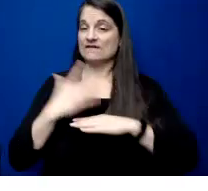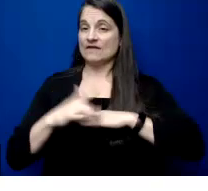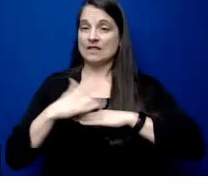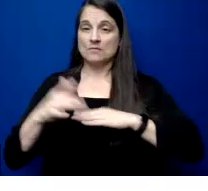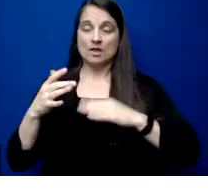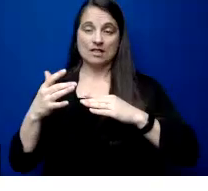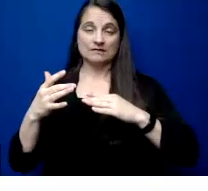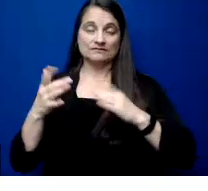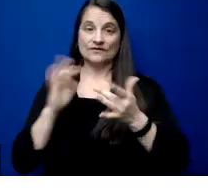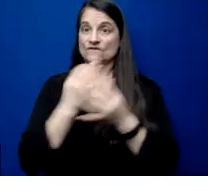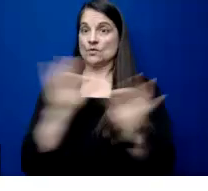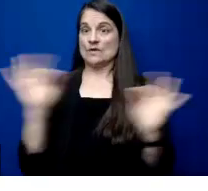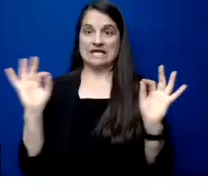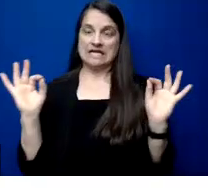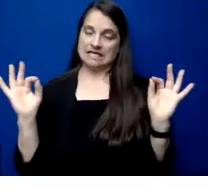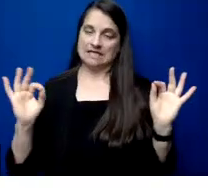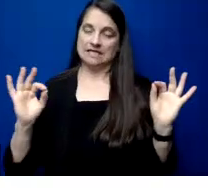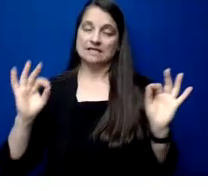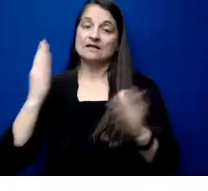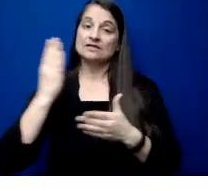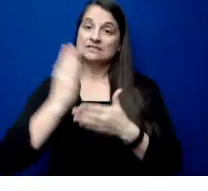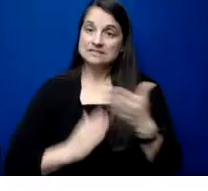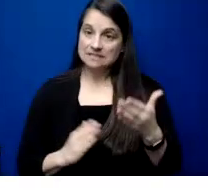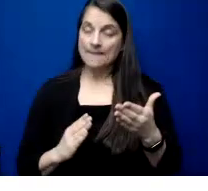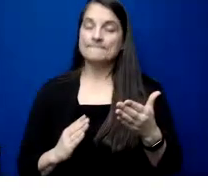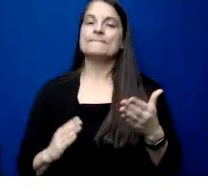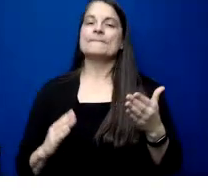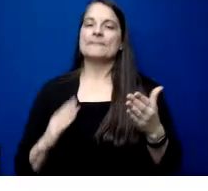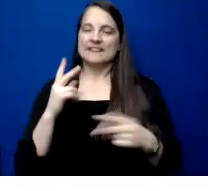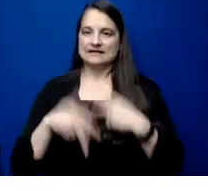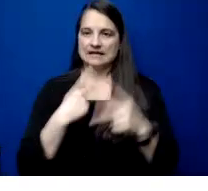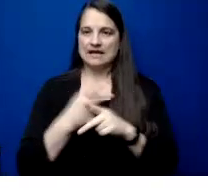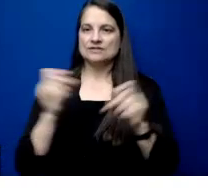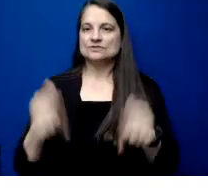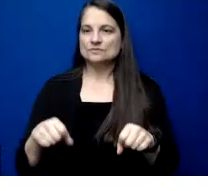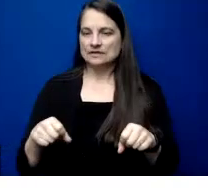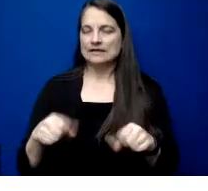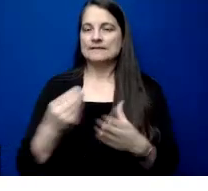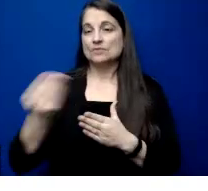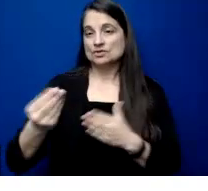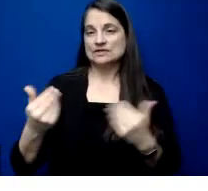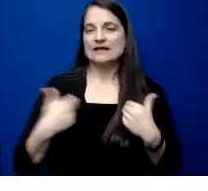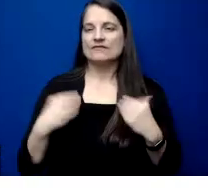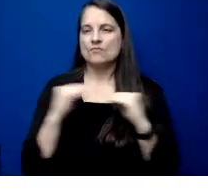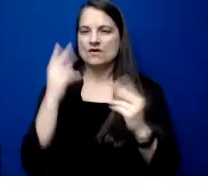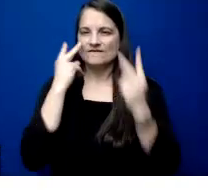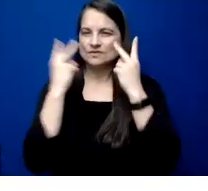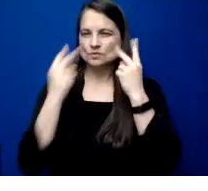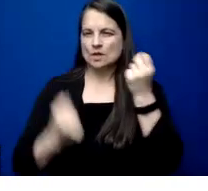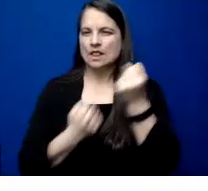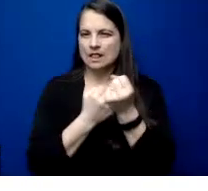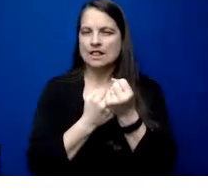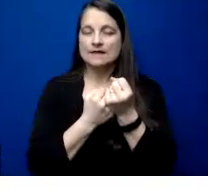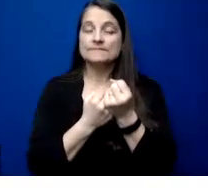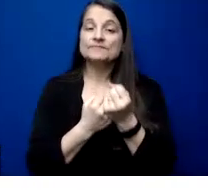that other people have already made. And then there are some versions of games that you can purchase that have additional visual supports. I always also think that